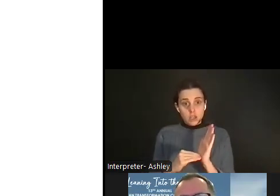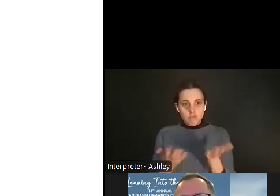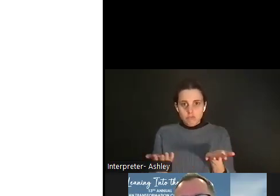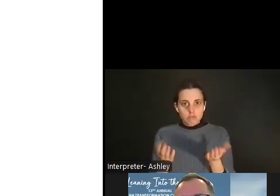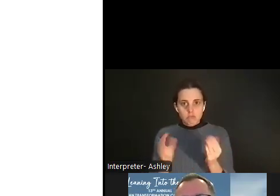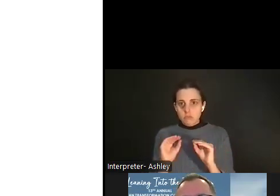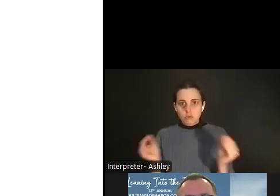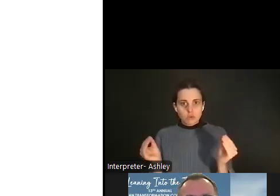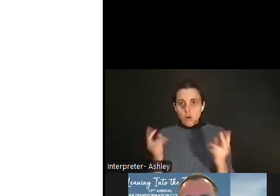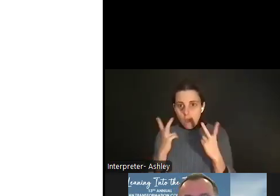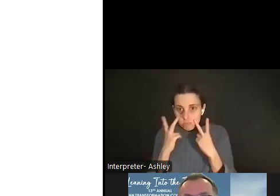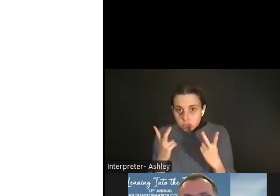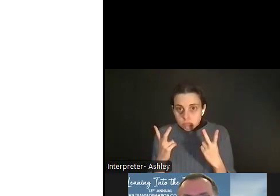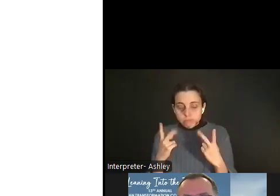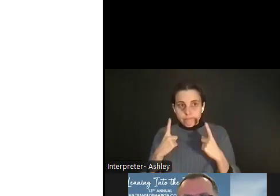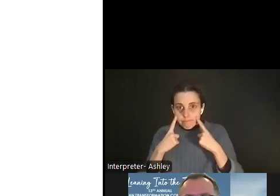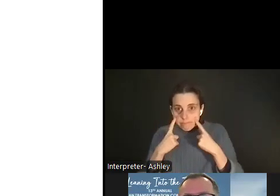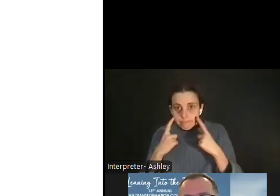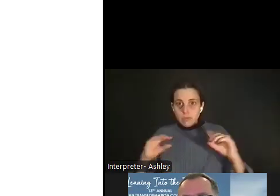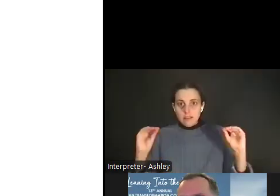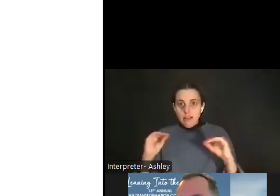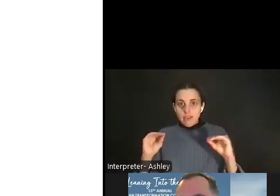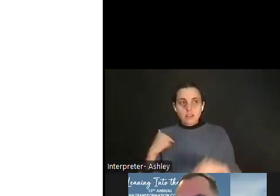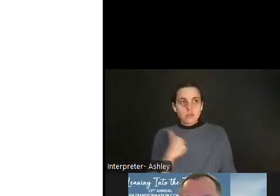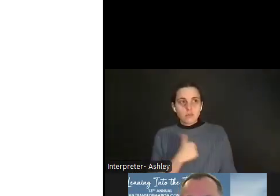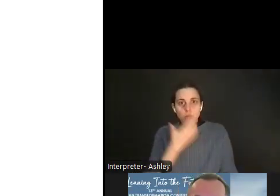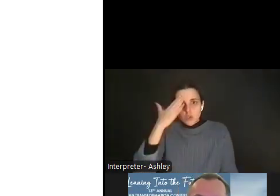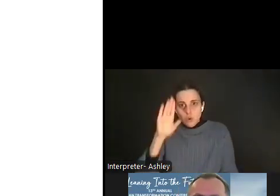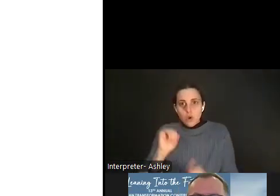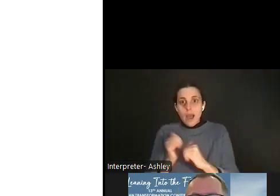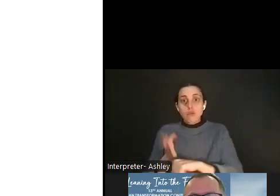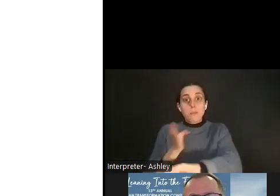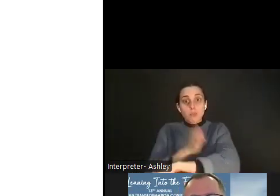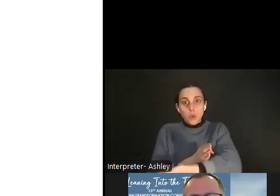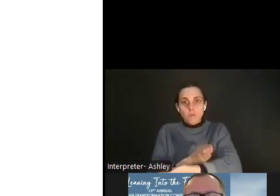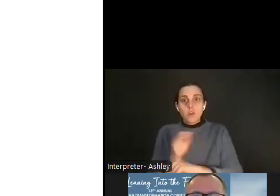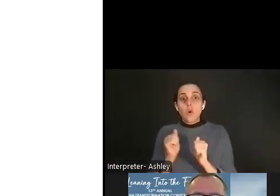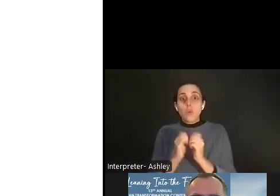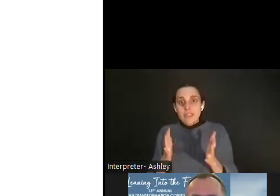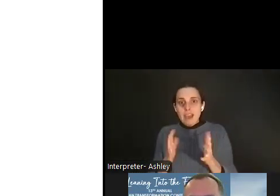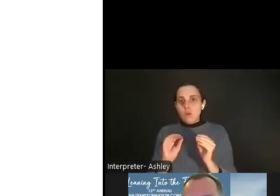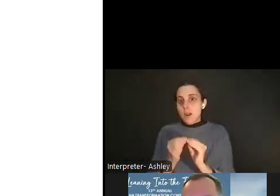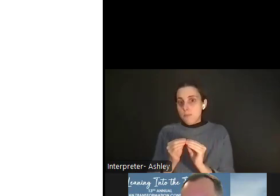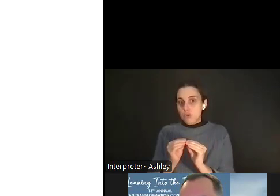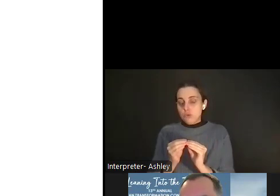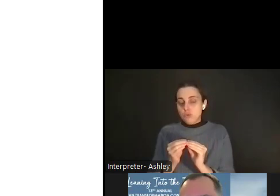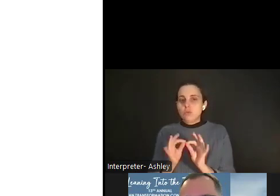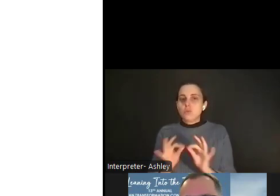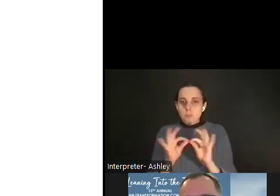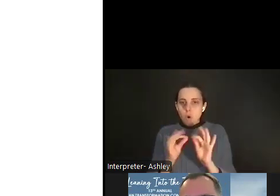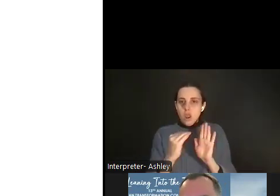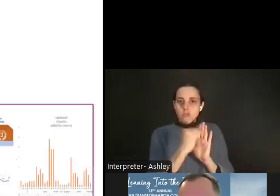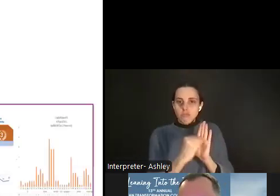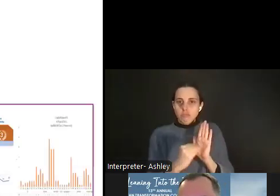those inputs and how to make them better, if which ones are working well, which ones are not, right? So this is really